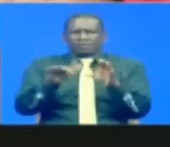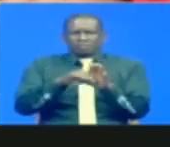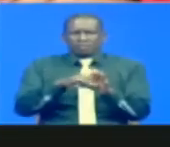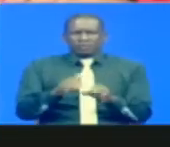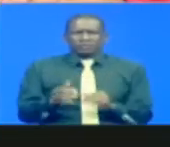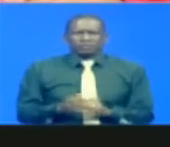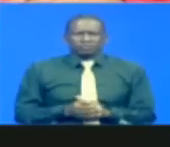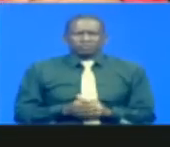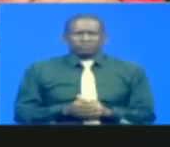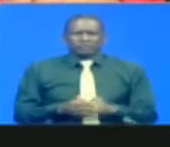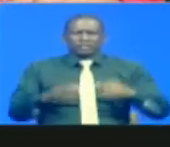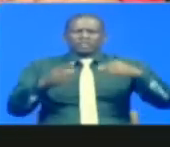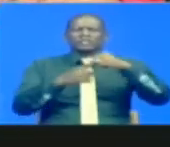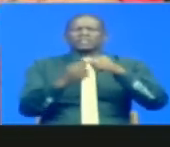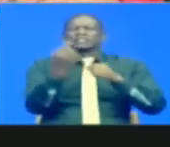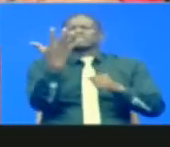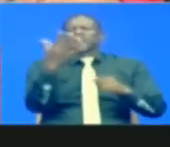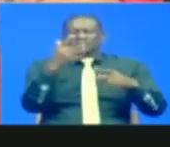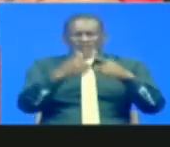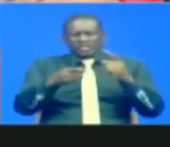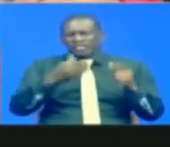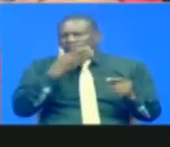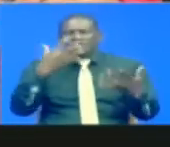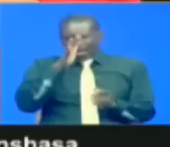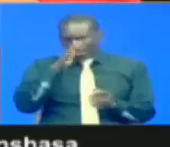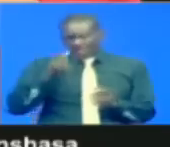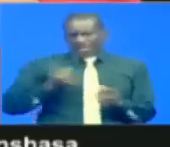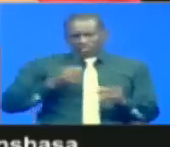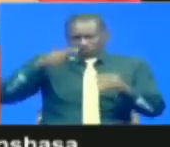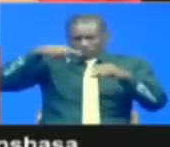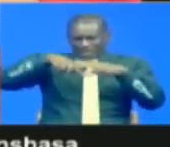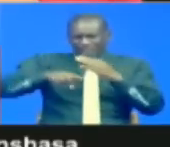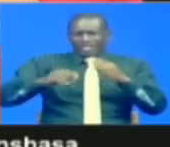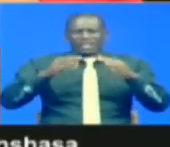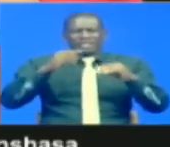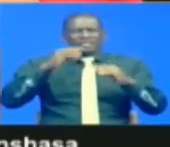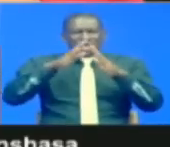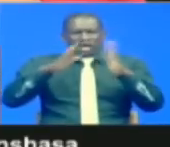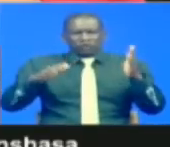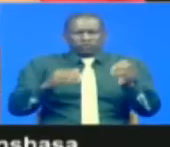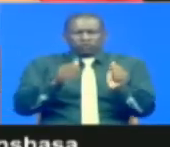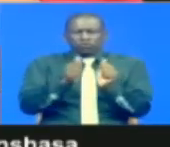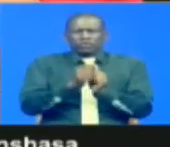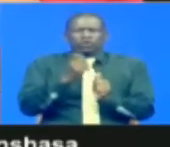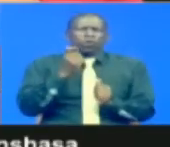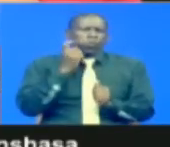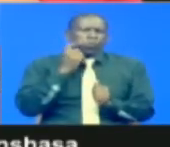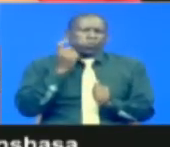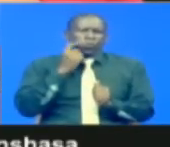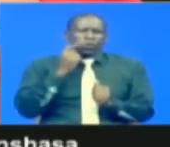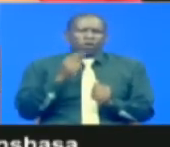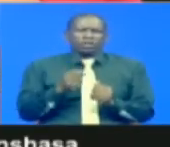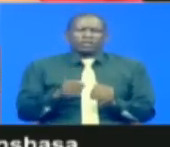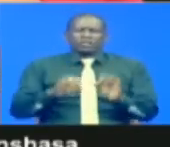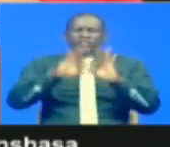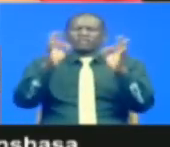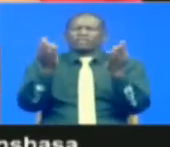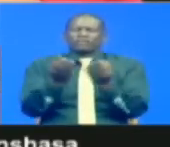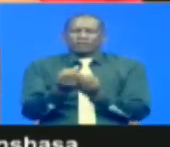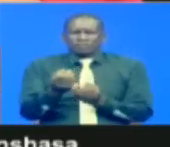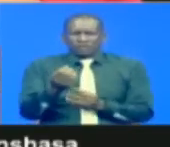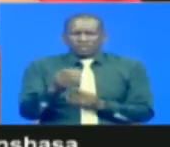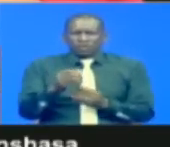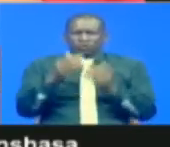a 65-year-old man has been arrested by police about the matter. Now, the family only found out about the